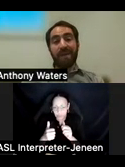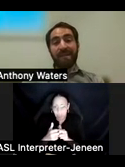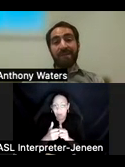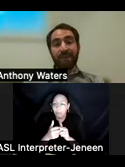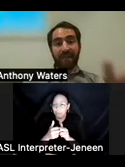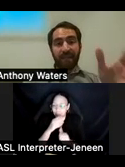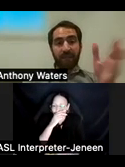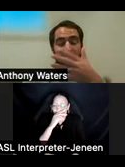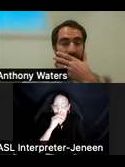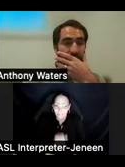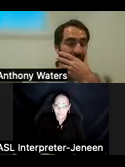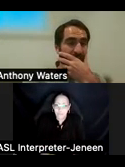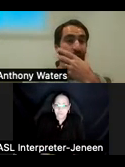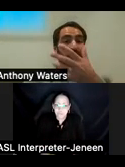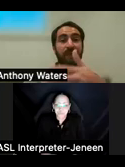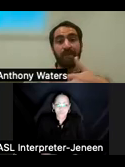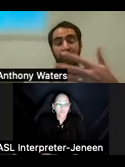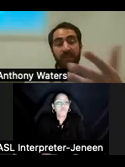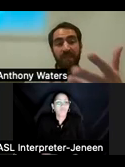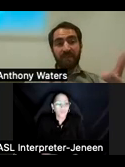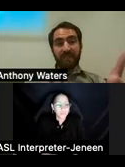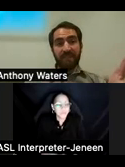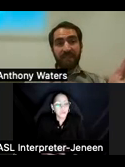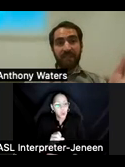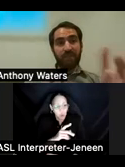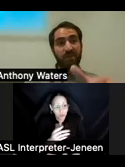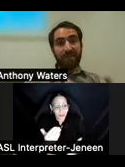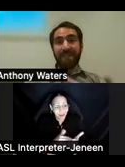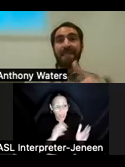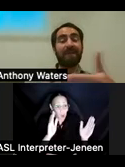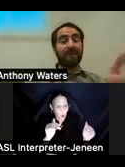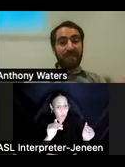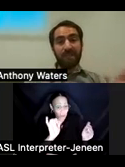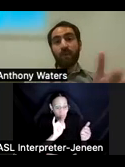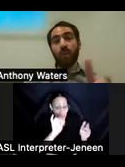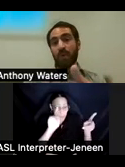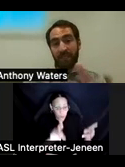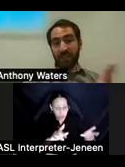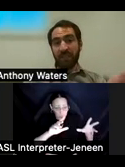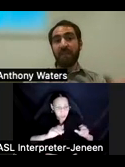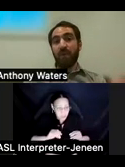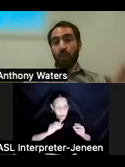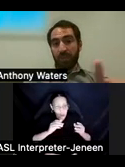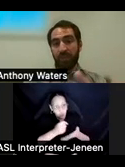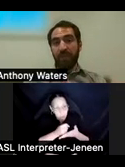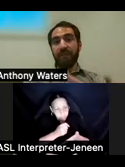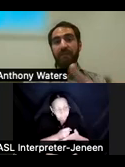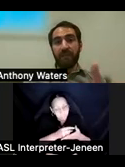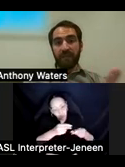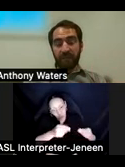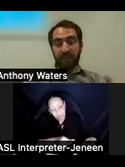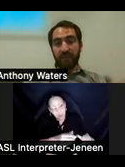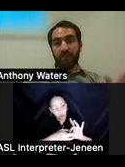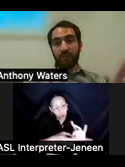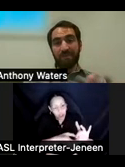goes back to, again, the hope that the person is receiving some treatment and that there can be some coordination with